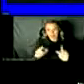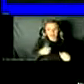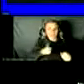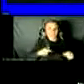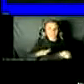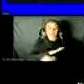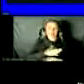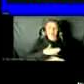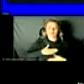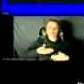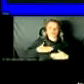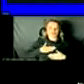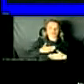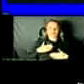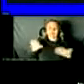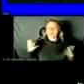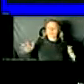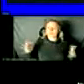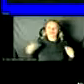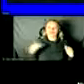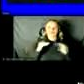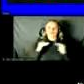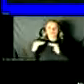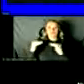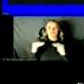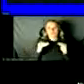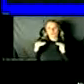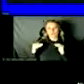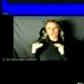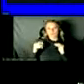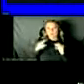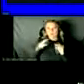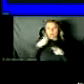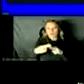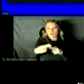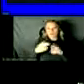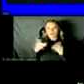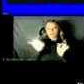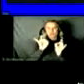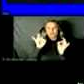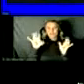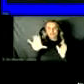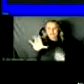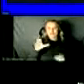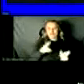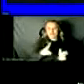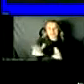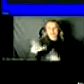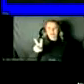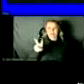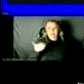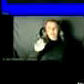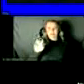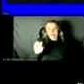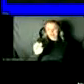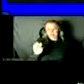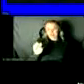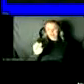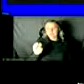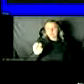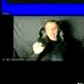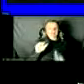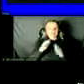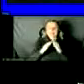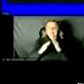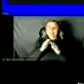appreciate, as my colleagues have articulated, the crisis of gun violence that we're experiencing in the District of Columbia, as cities are across